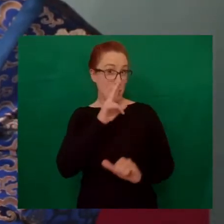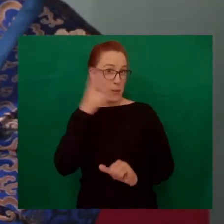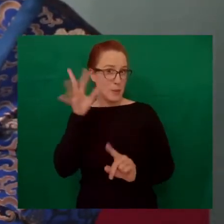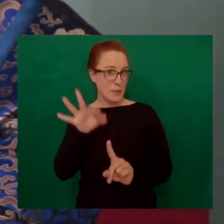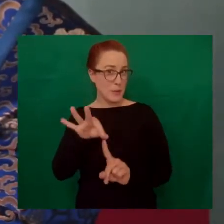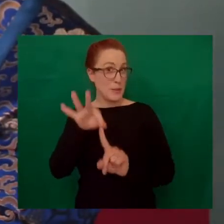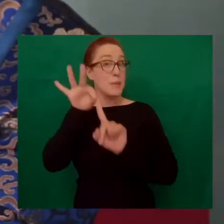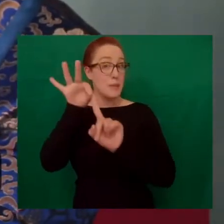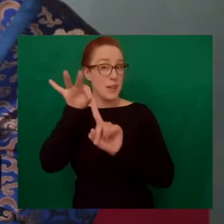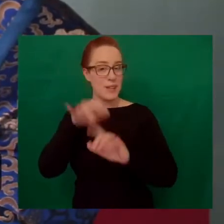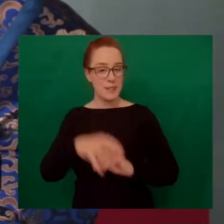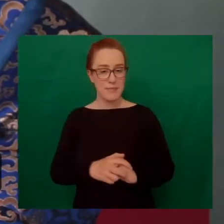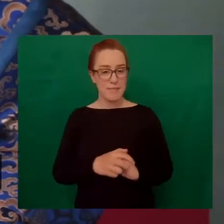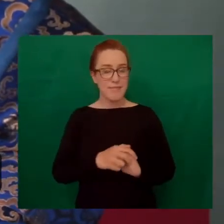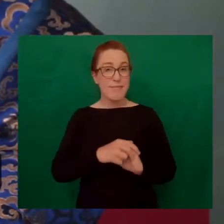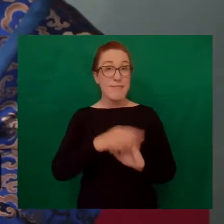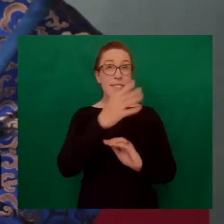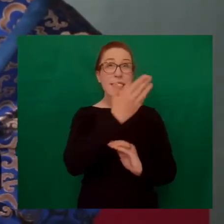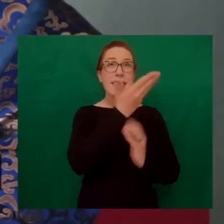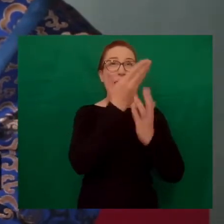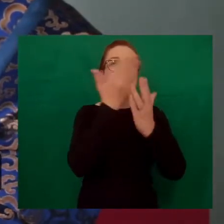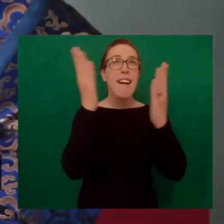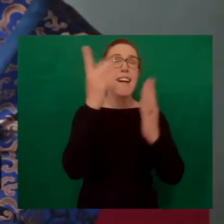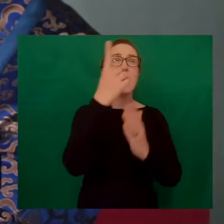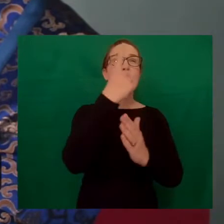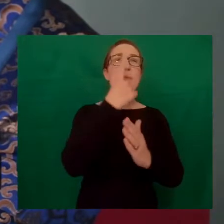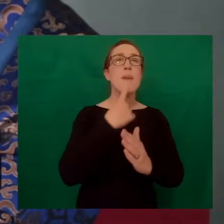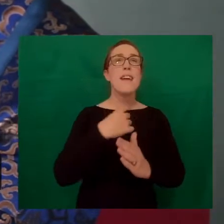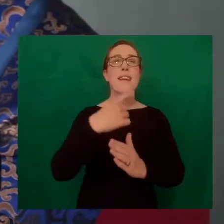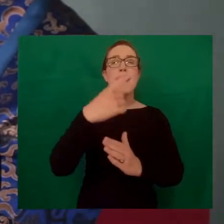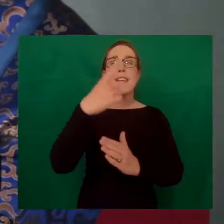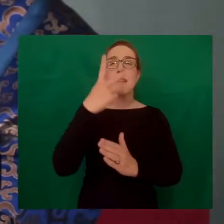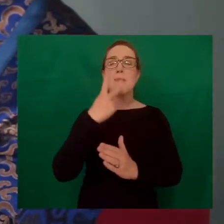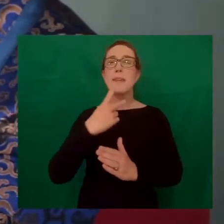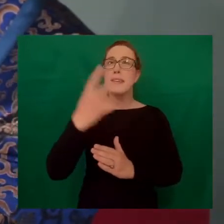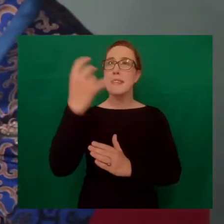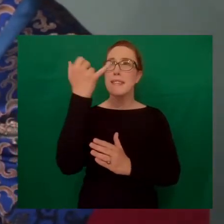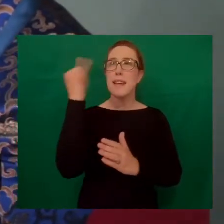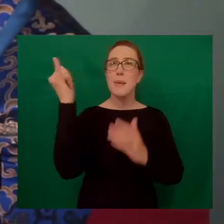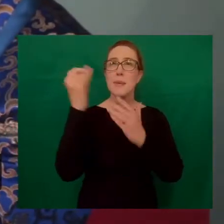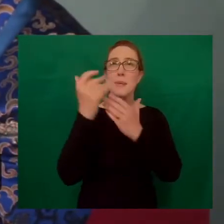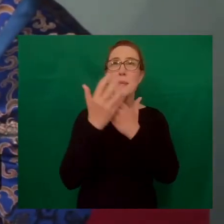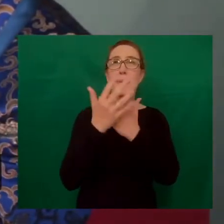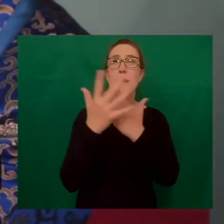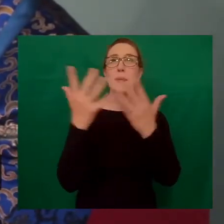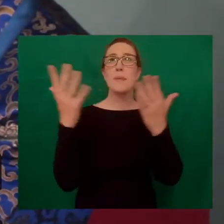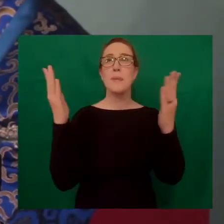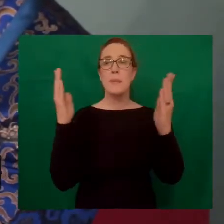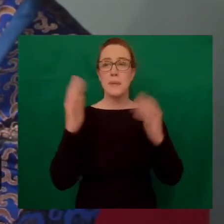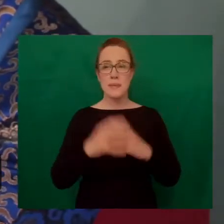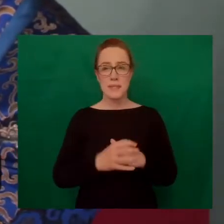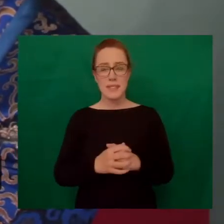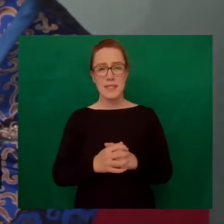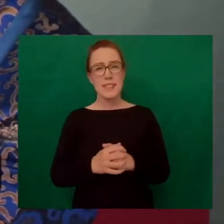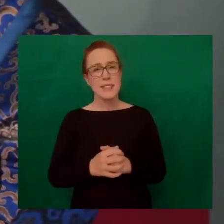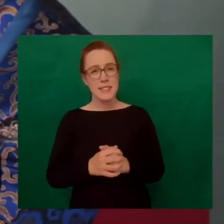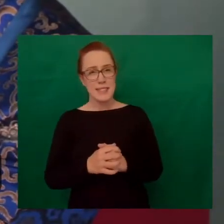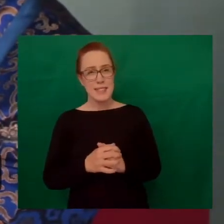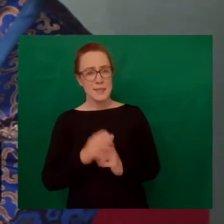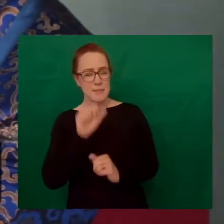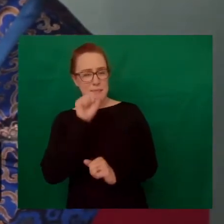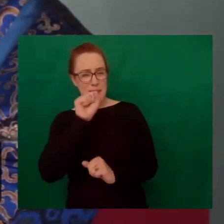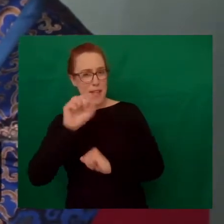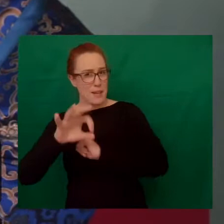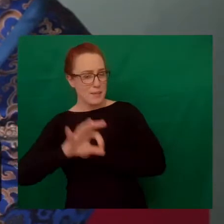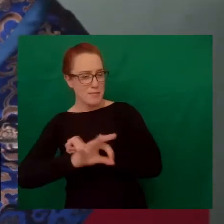own. The sky changes from red to pink to yellow. Ugh, don't you love a